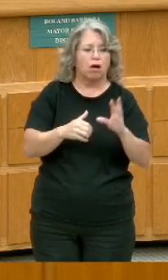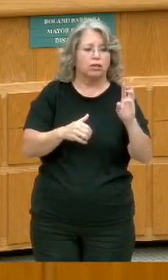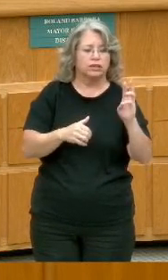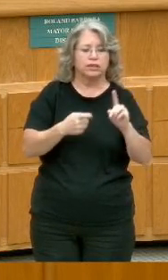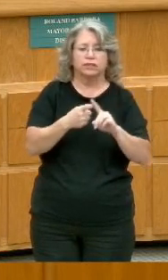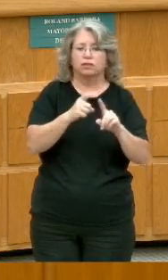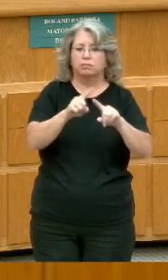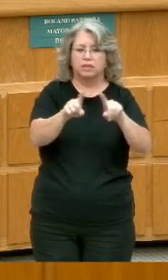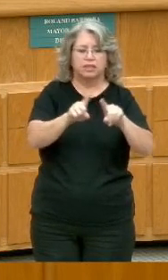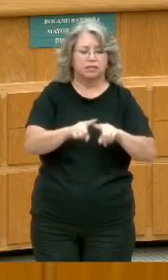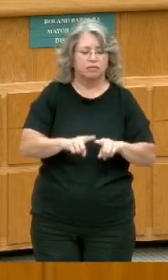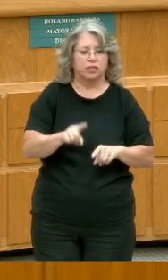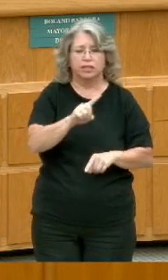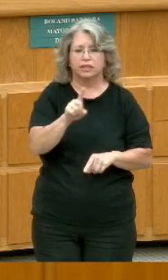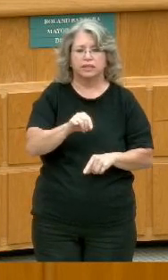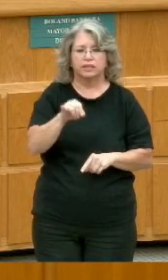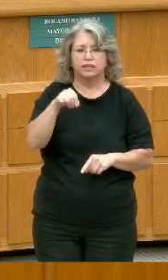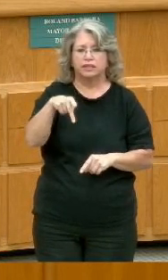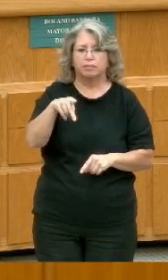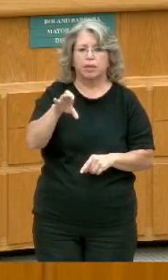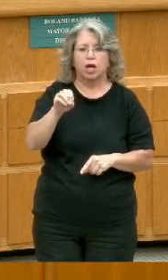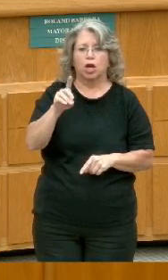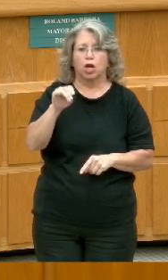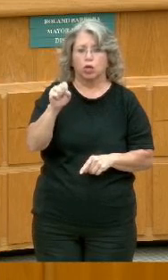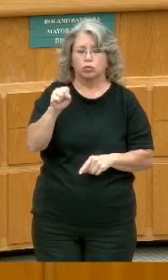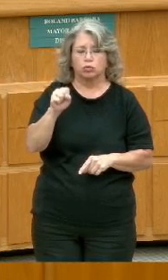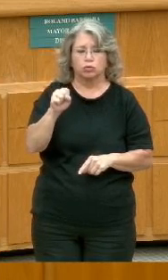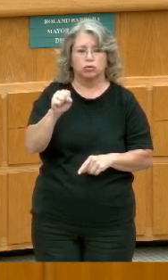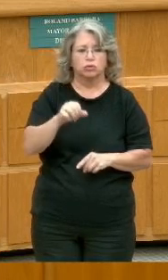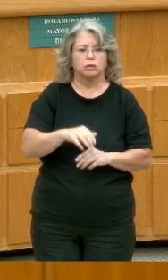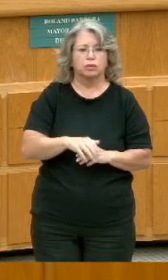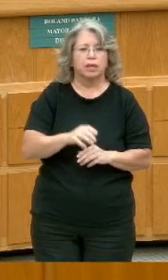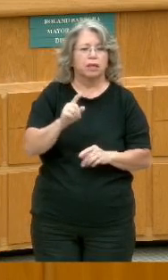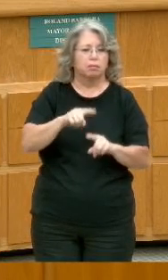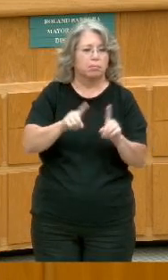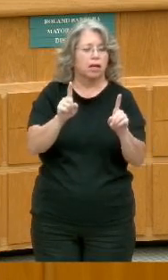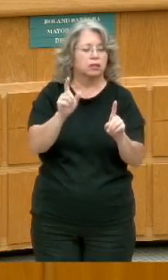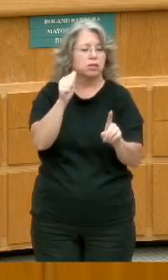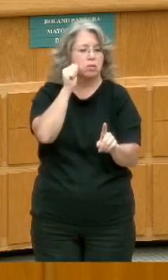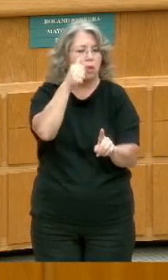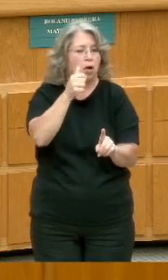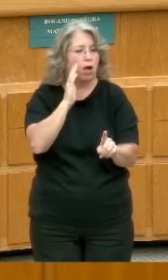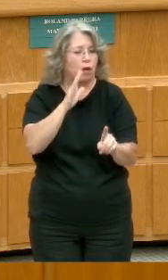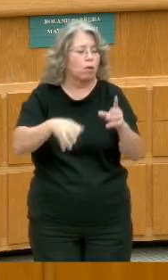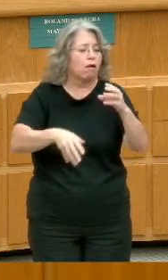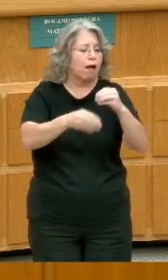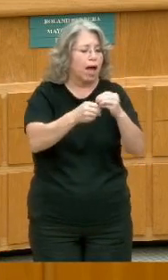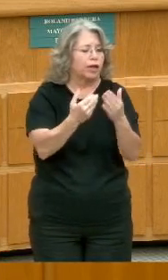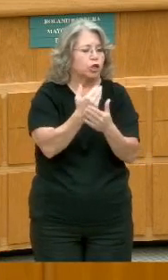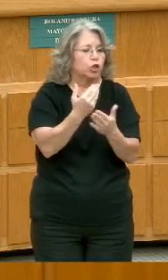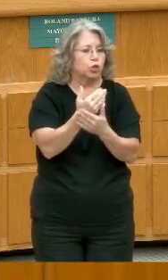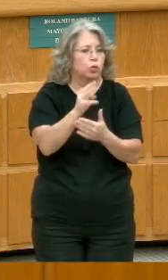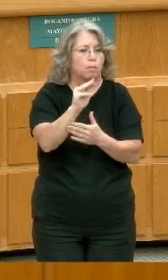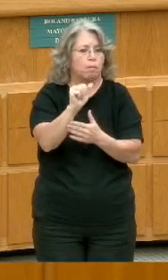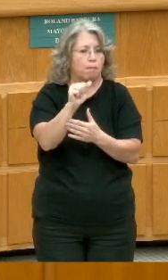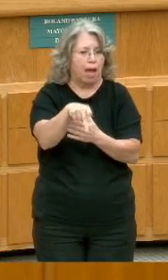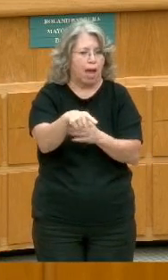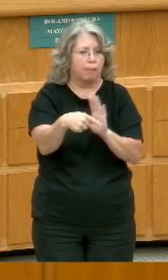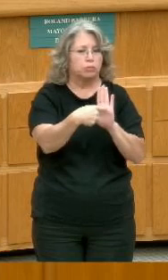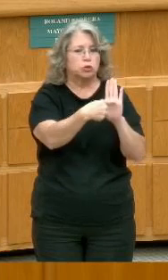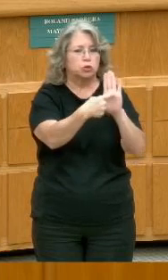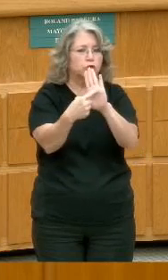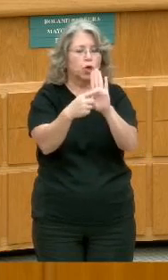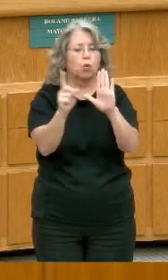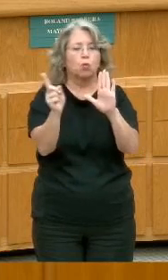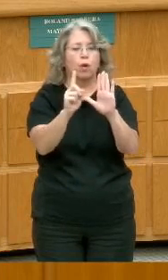pretty much evenly distributed across the city. And tomorrow I'll bring that map that kind of shows where the total